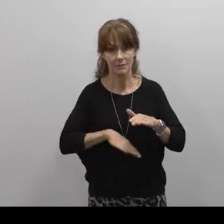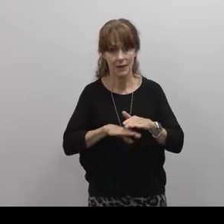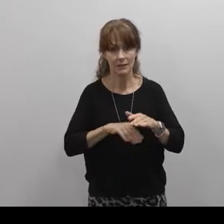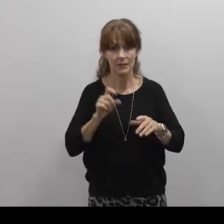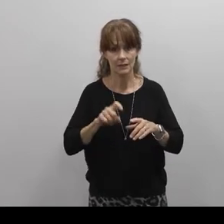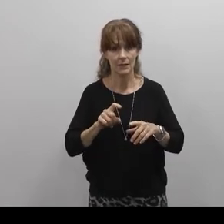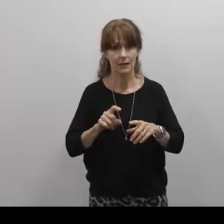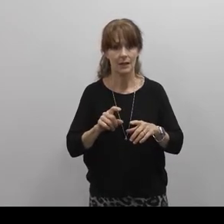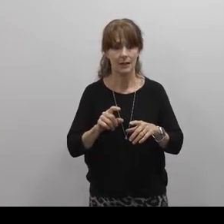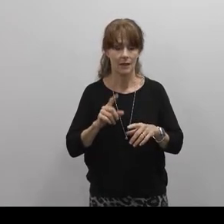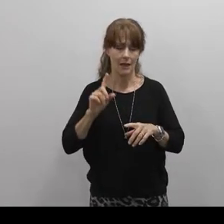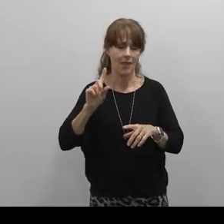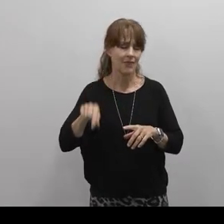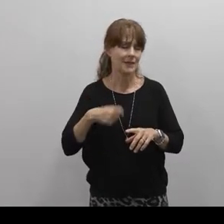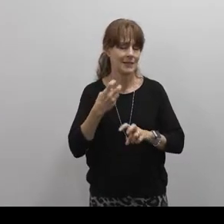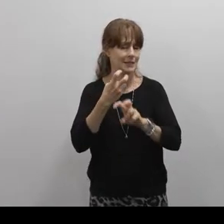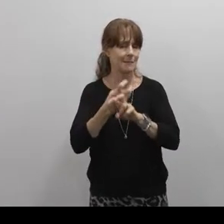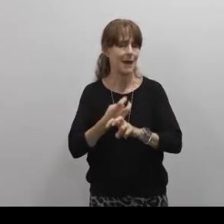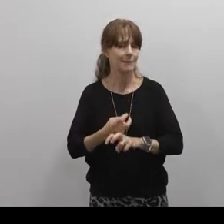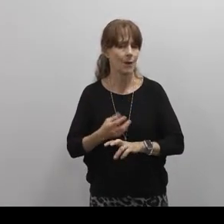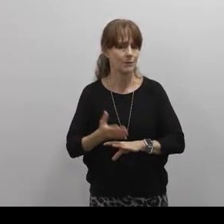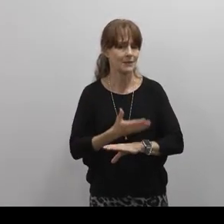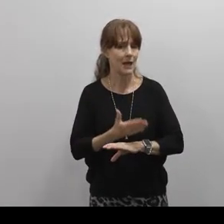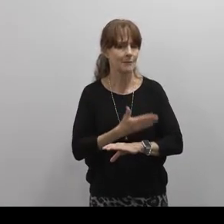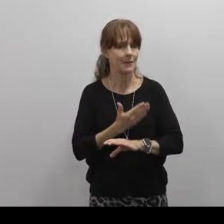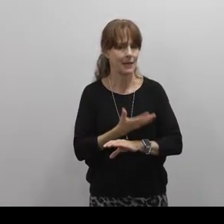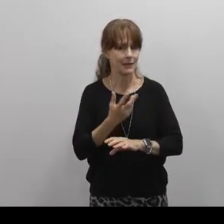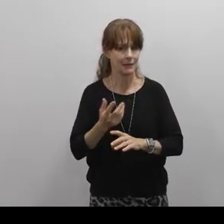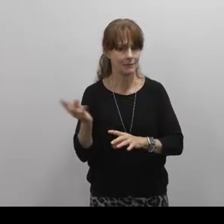course, that means the backbone needs to be updated in that regard.